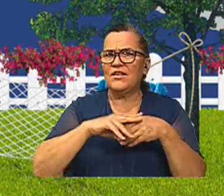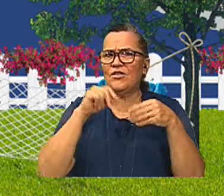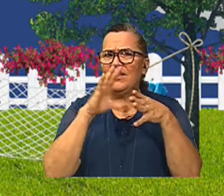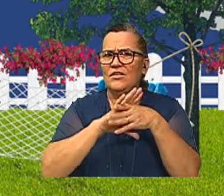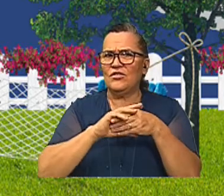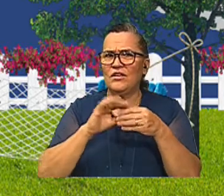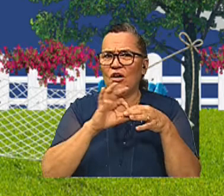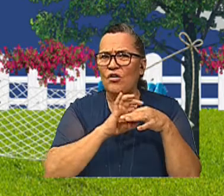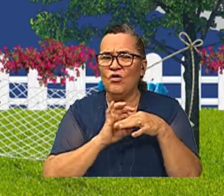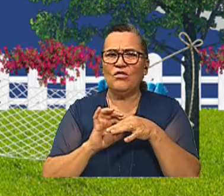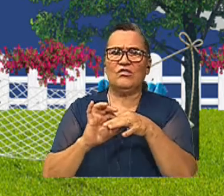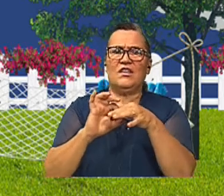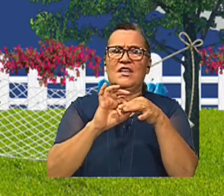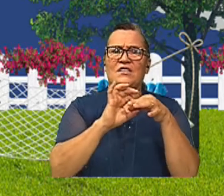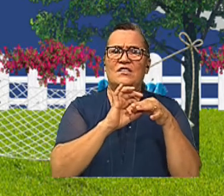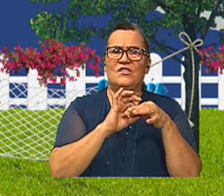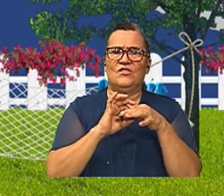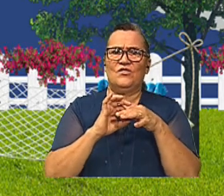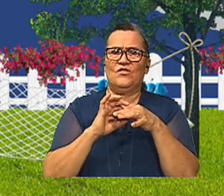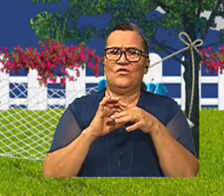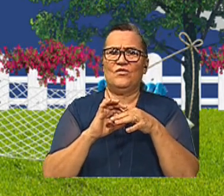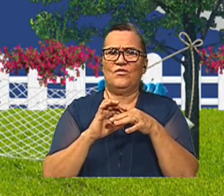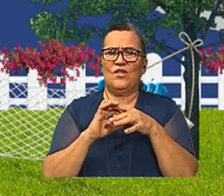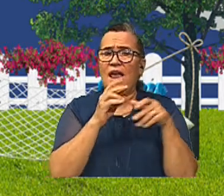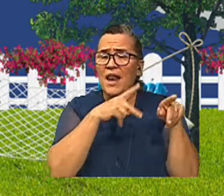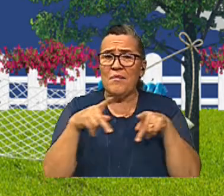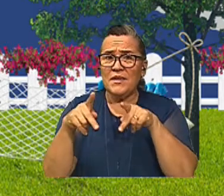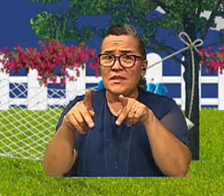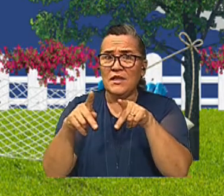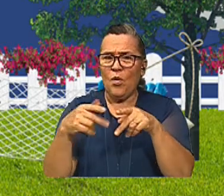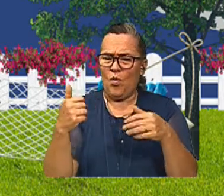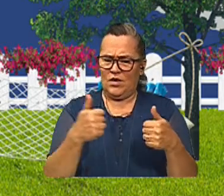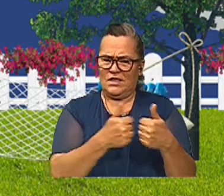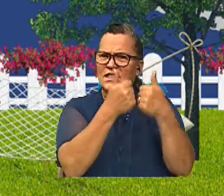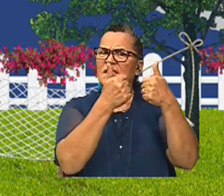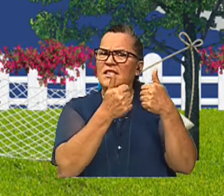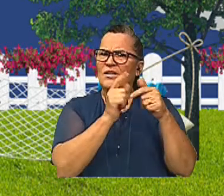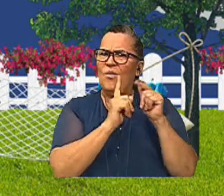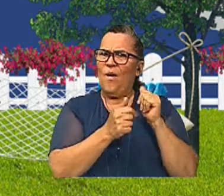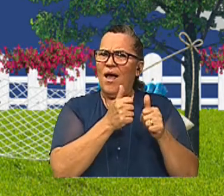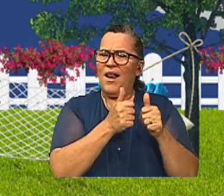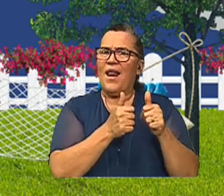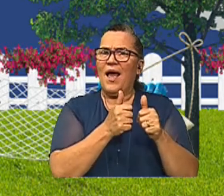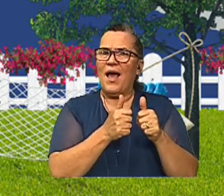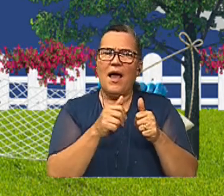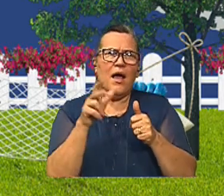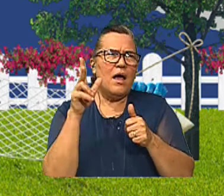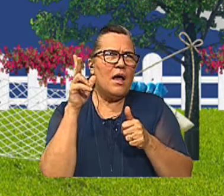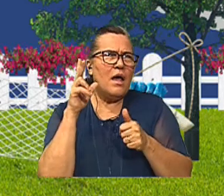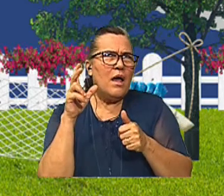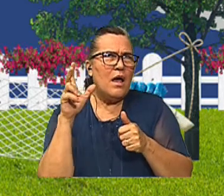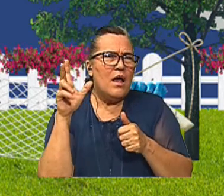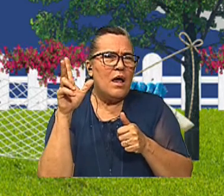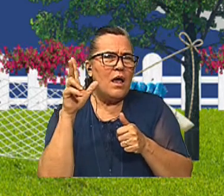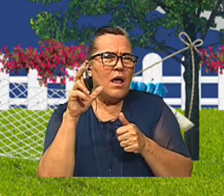the trip. What is the challenge? So simple. We need to